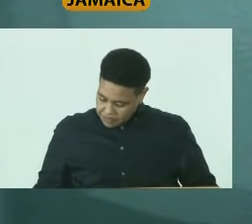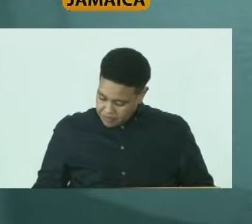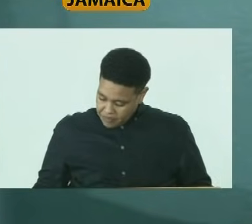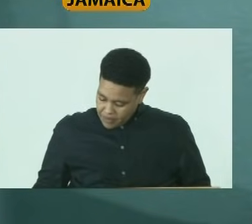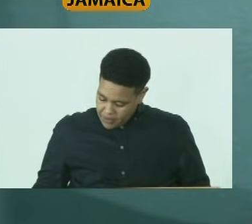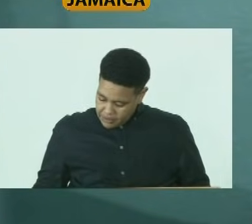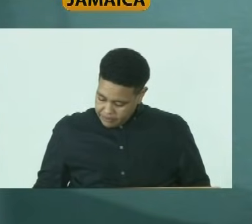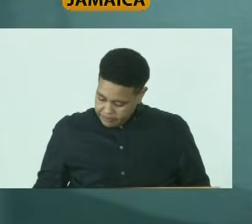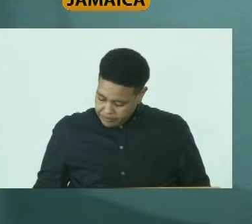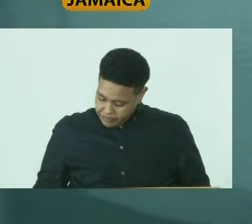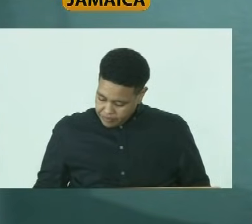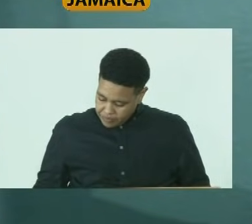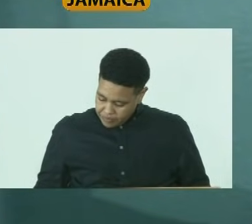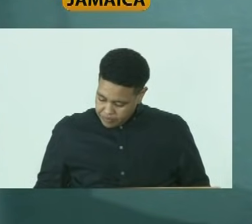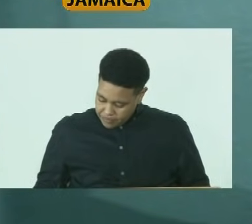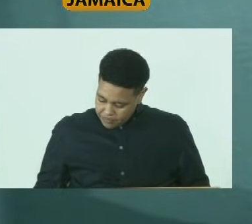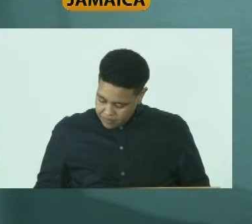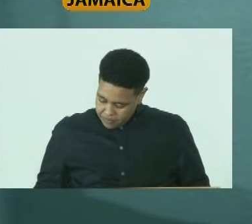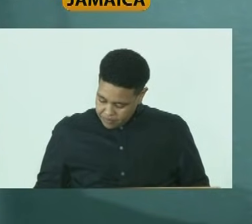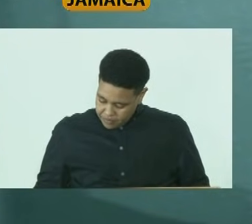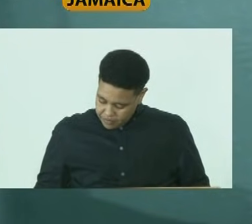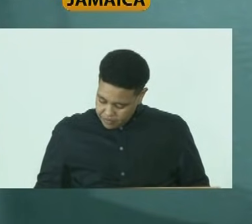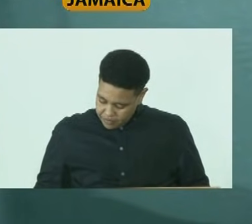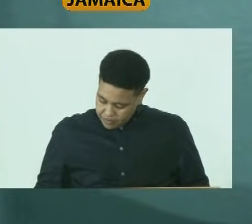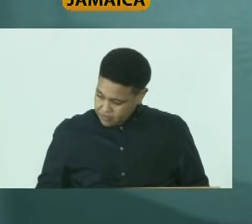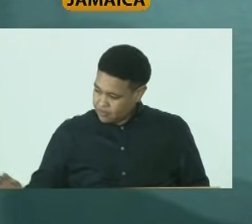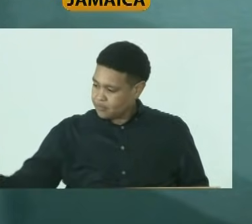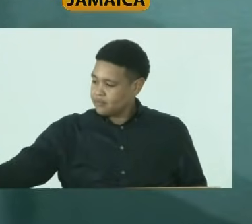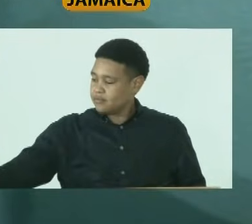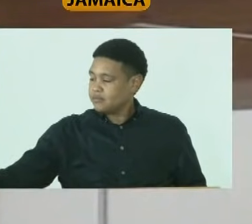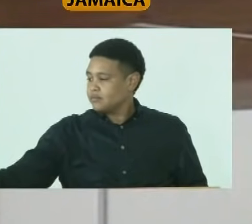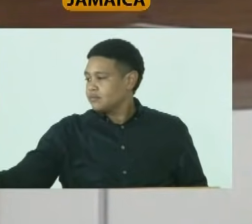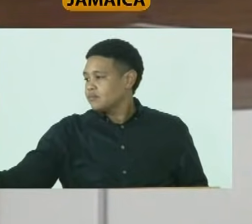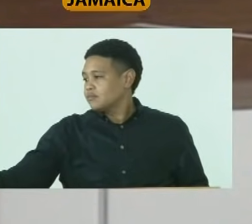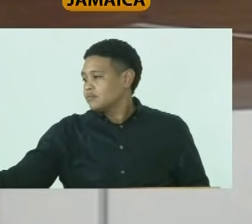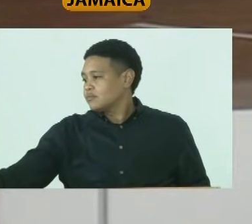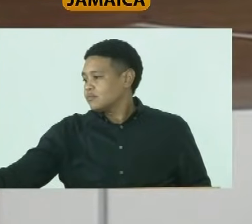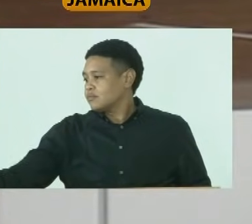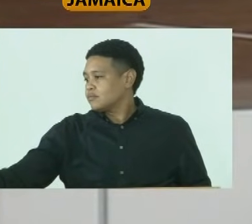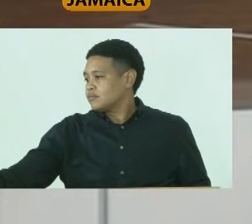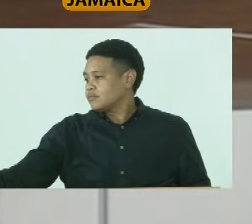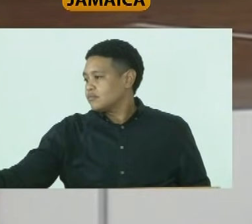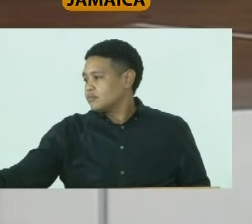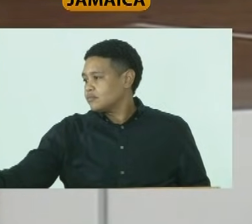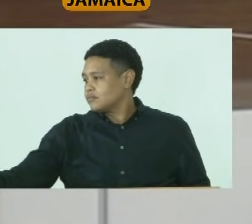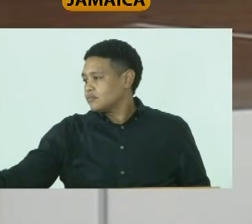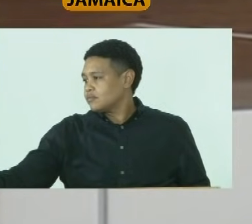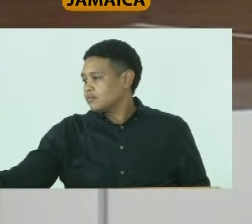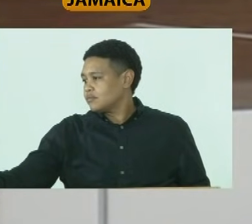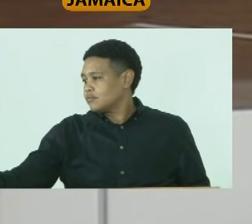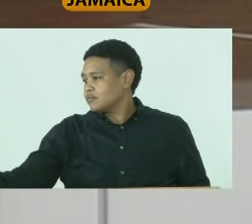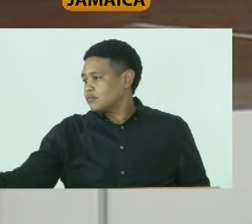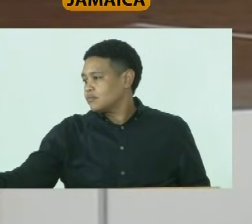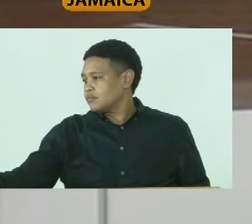presentation. Thank you very much, Madam Speaker. Colleagues, very brief statement,